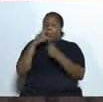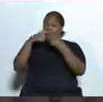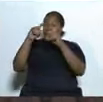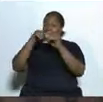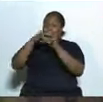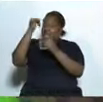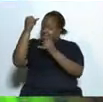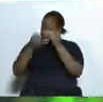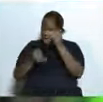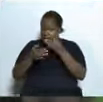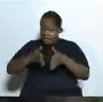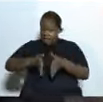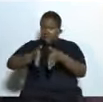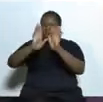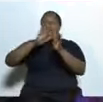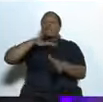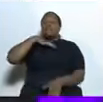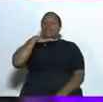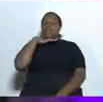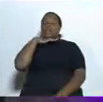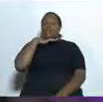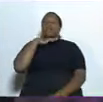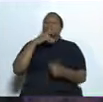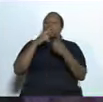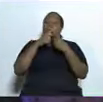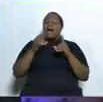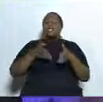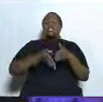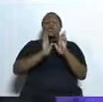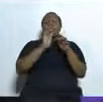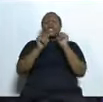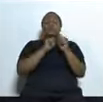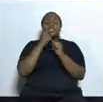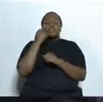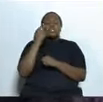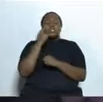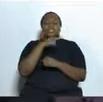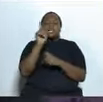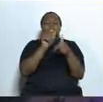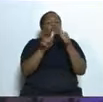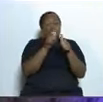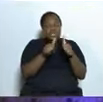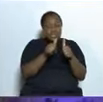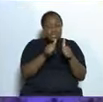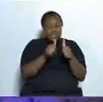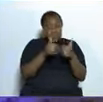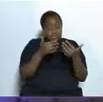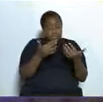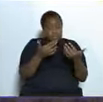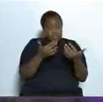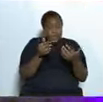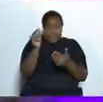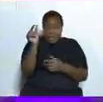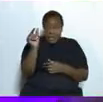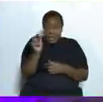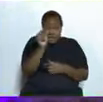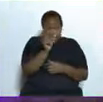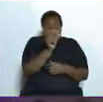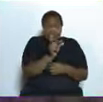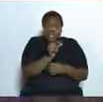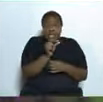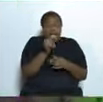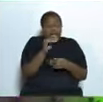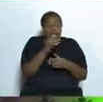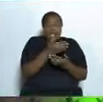the end, it's the way of death. What is the way that seems right to a man? It's your own way. It's any way